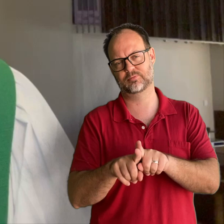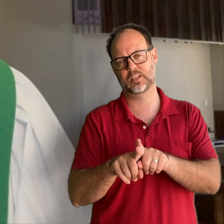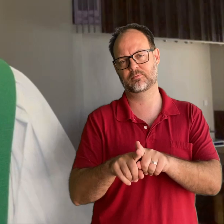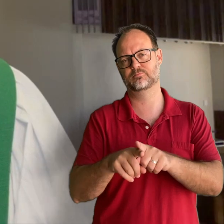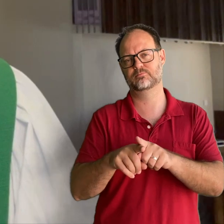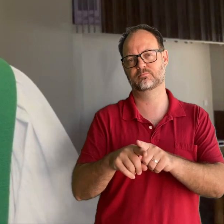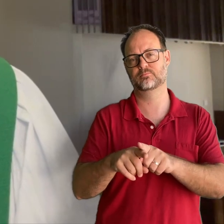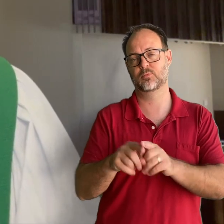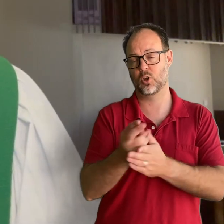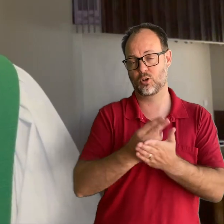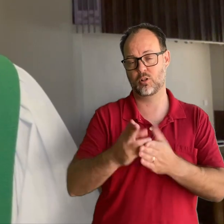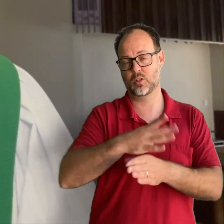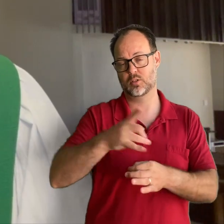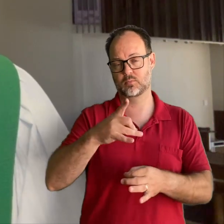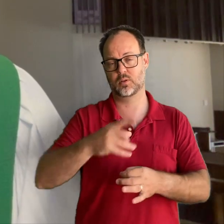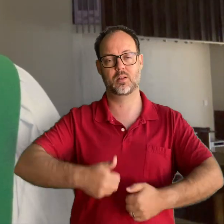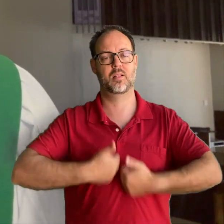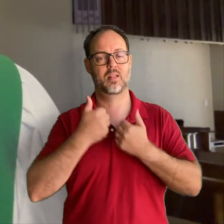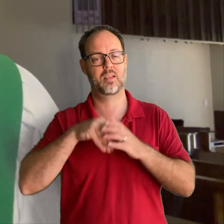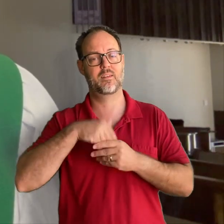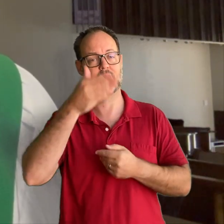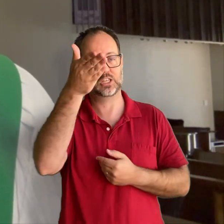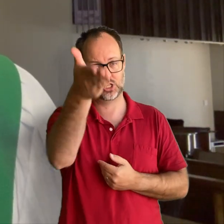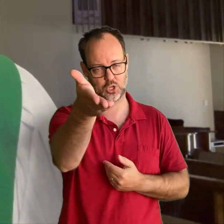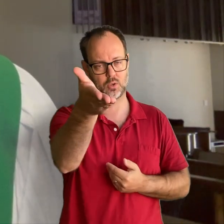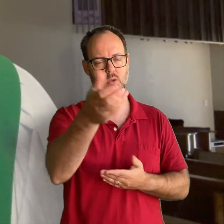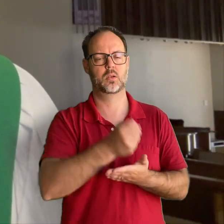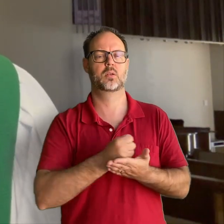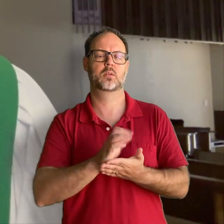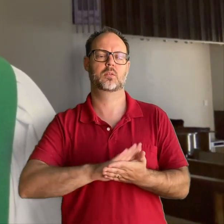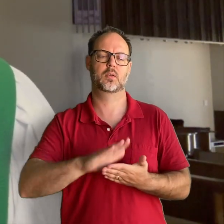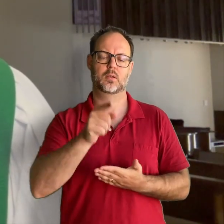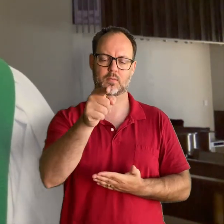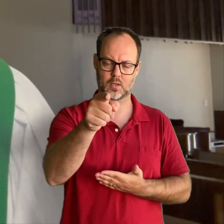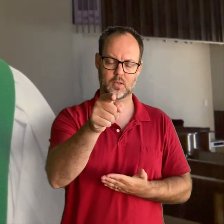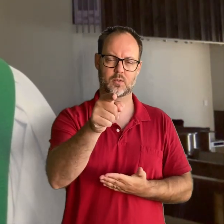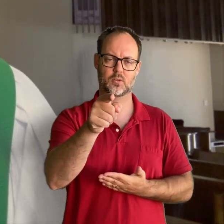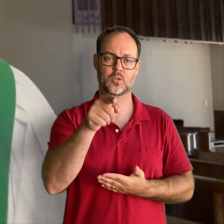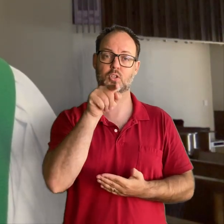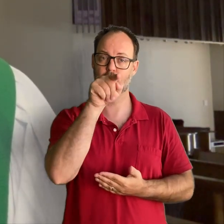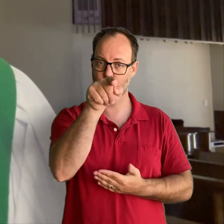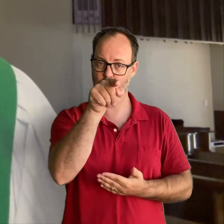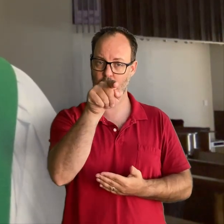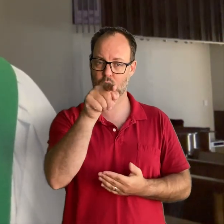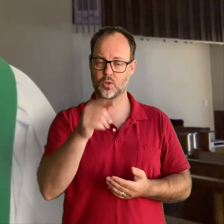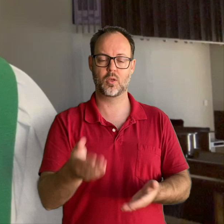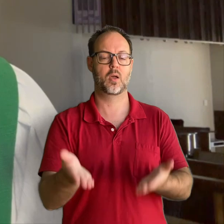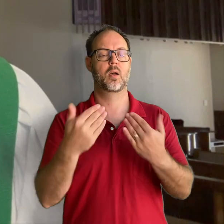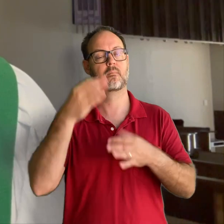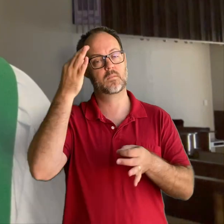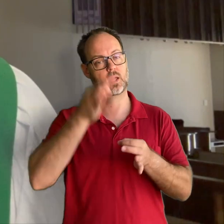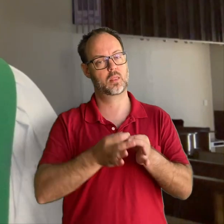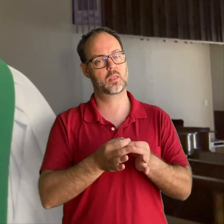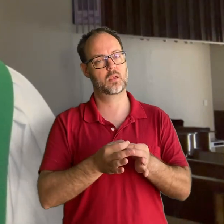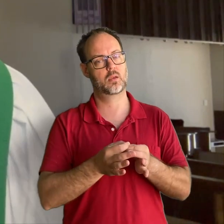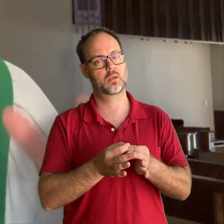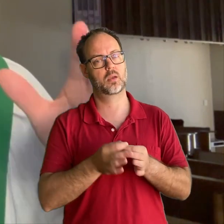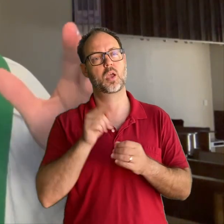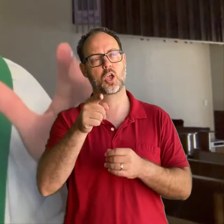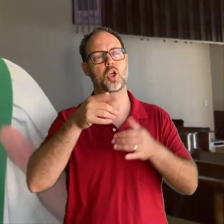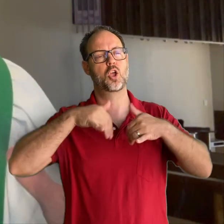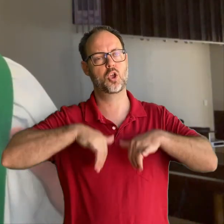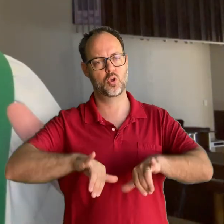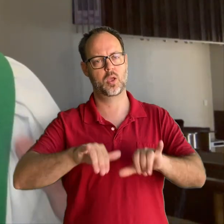you. And that He's at work in you to sanctify you so that you come to faith and